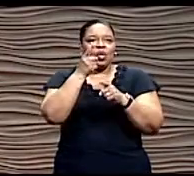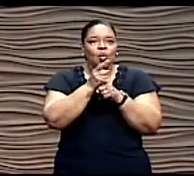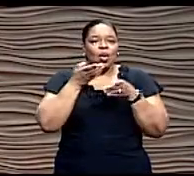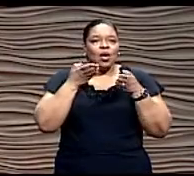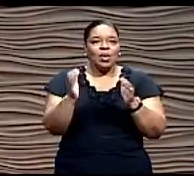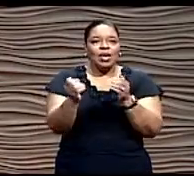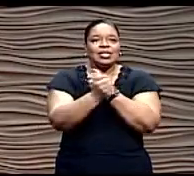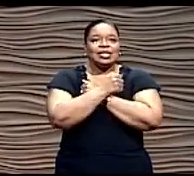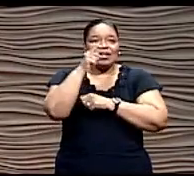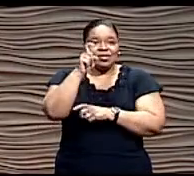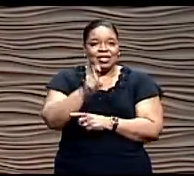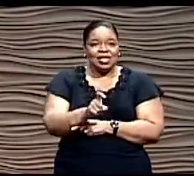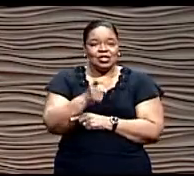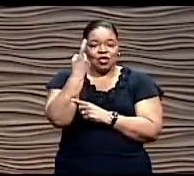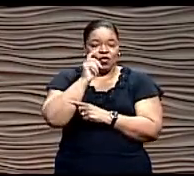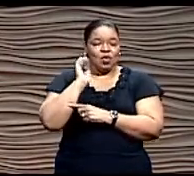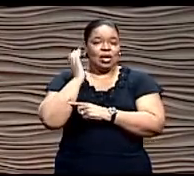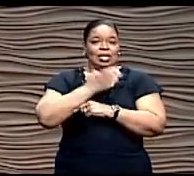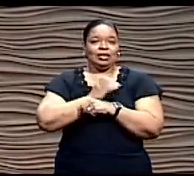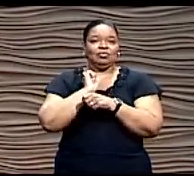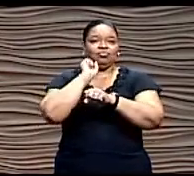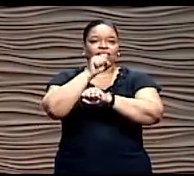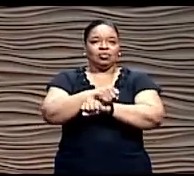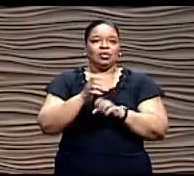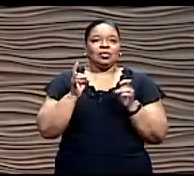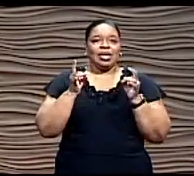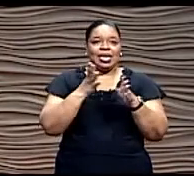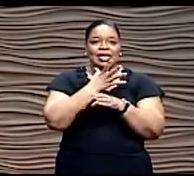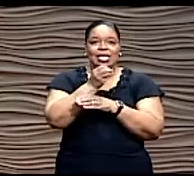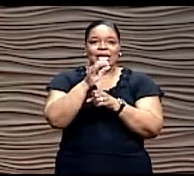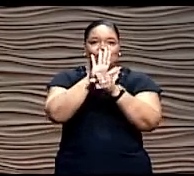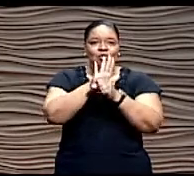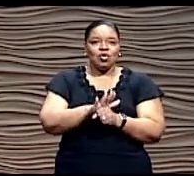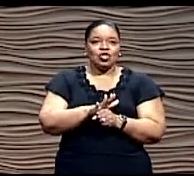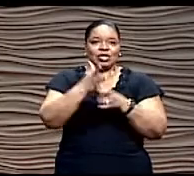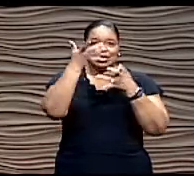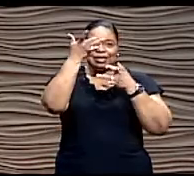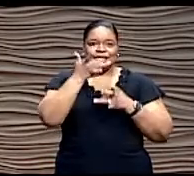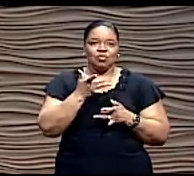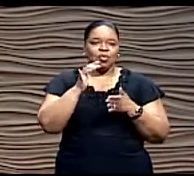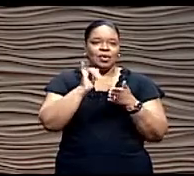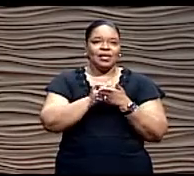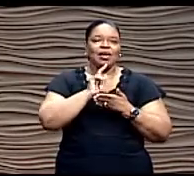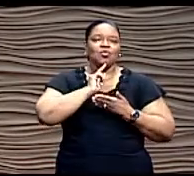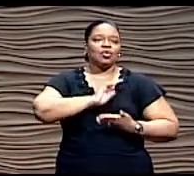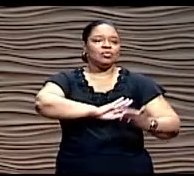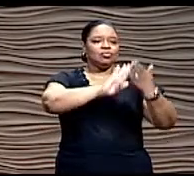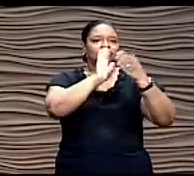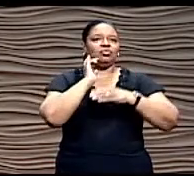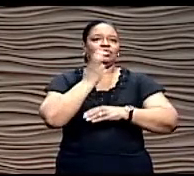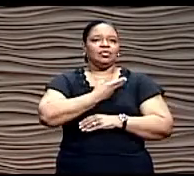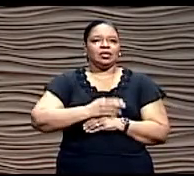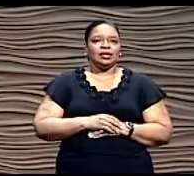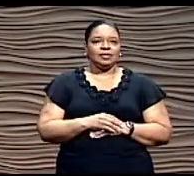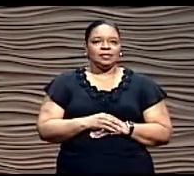necessary to overcome hate and oppression and disappointment that confronts us.